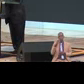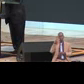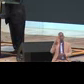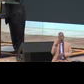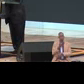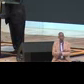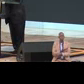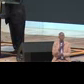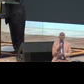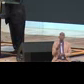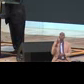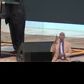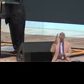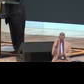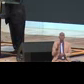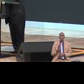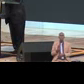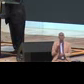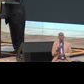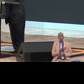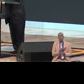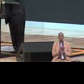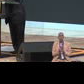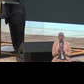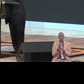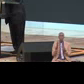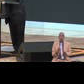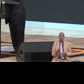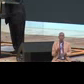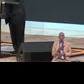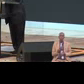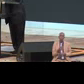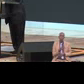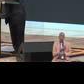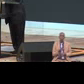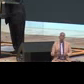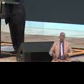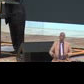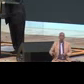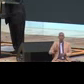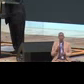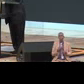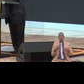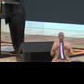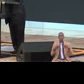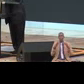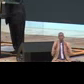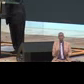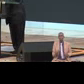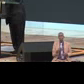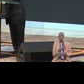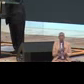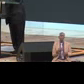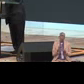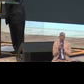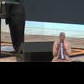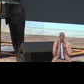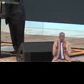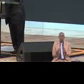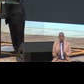the Son of God, our Savior, our Lord, our Healer, our